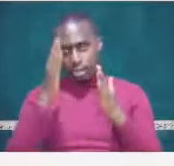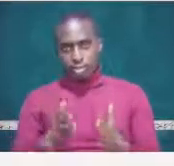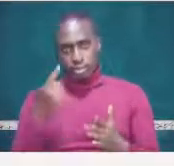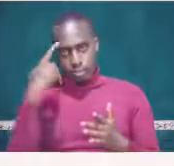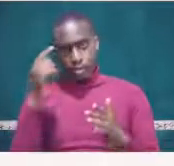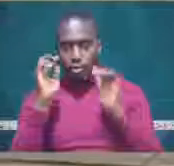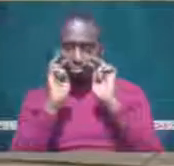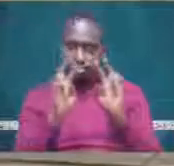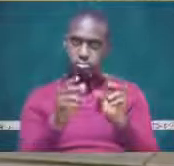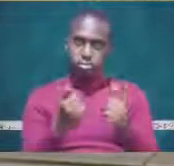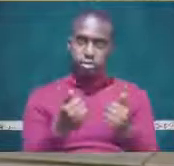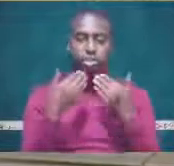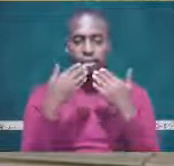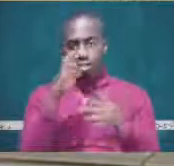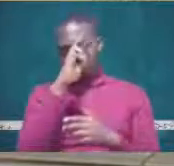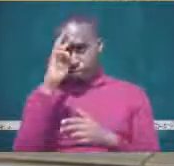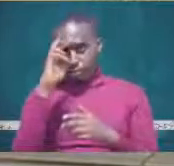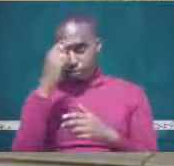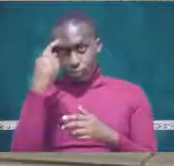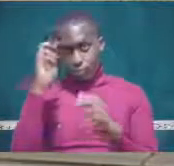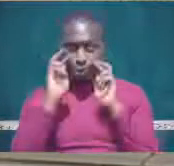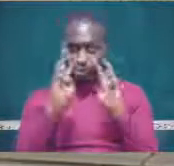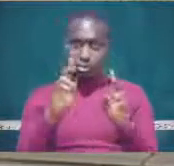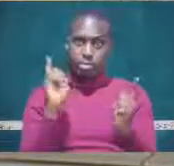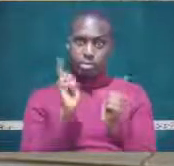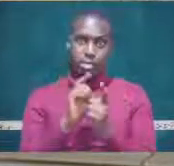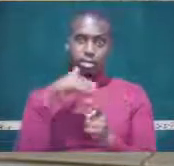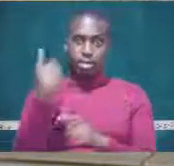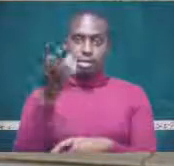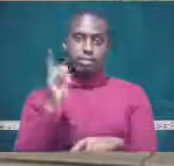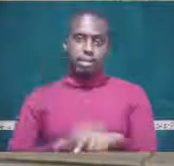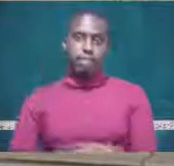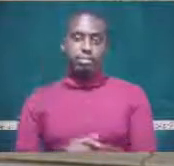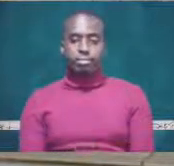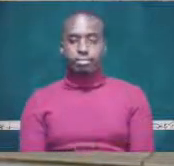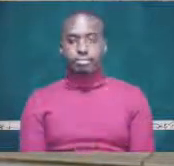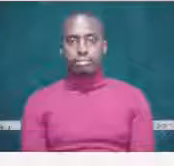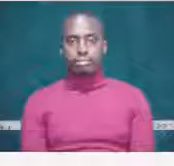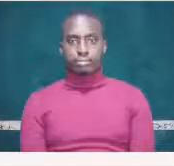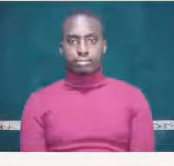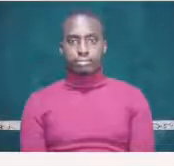for being attentive. Thank you for watching. We meet next time.